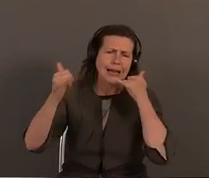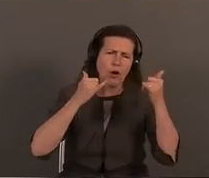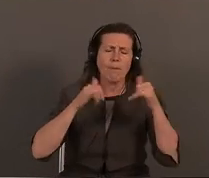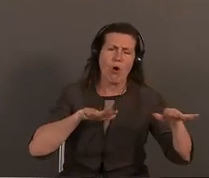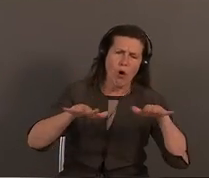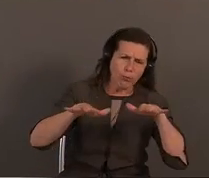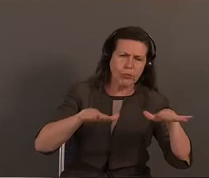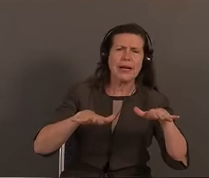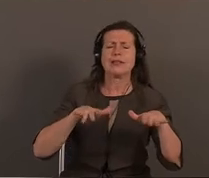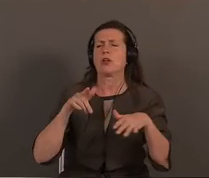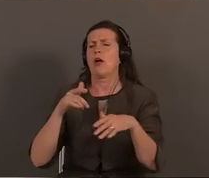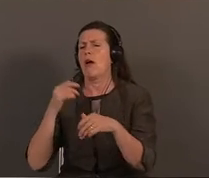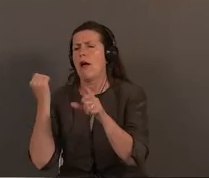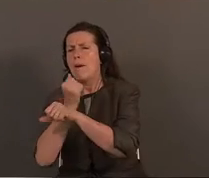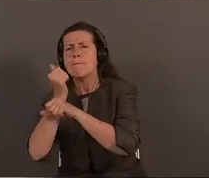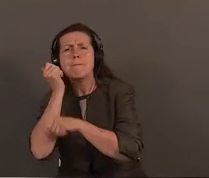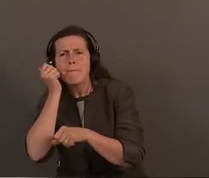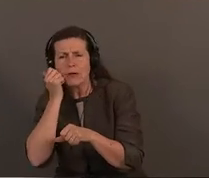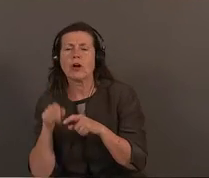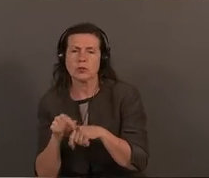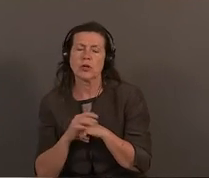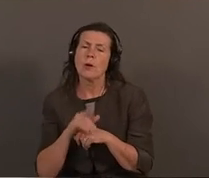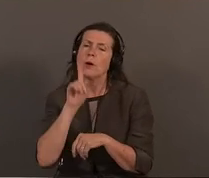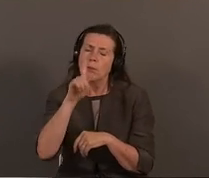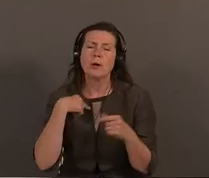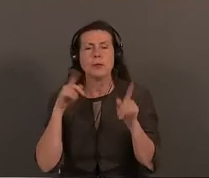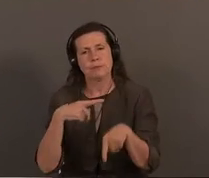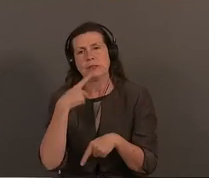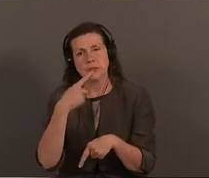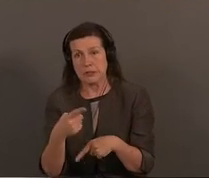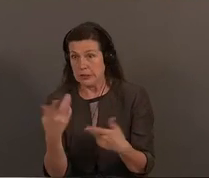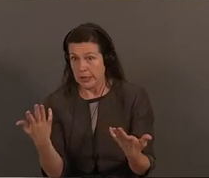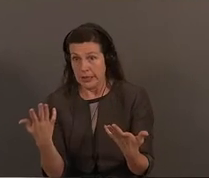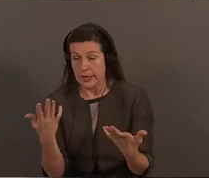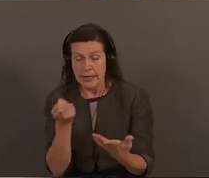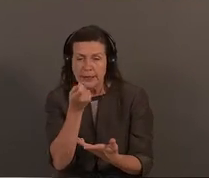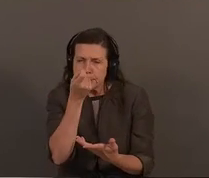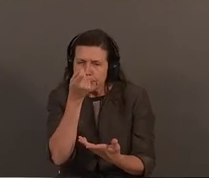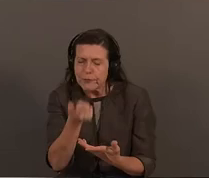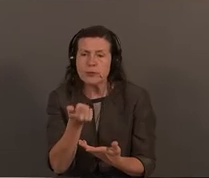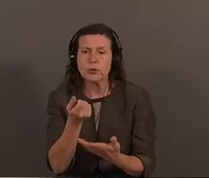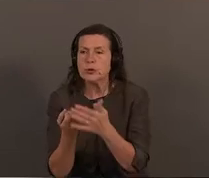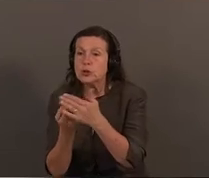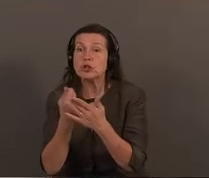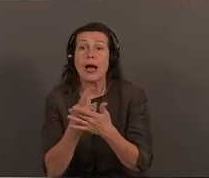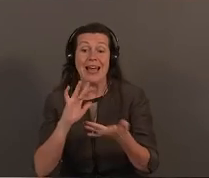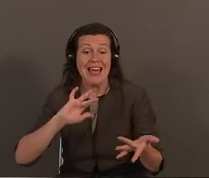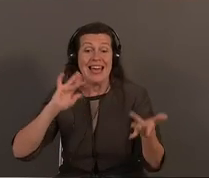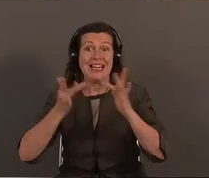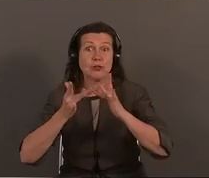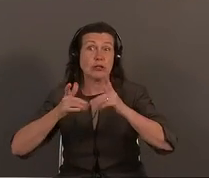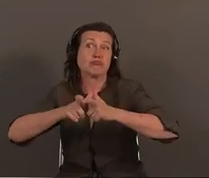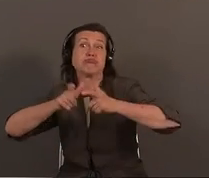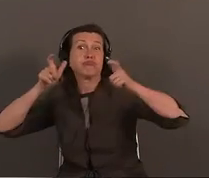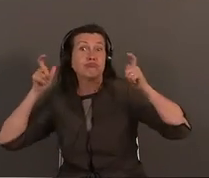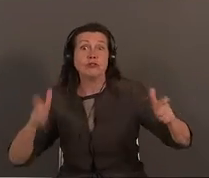telecom manufacturers. But let's say there is a very limited chance that internet giants, if we can